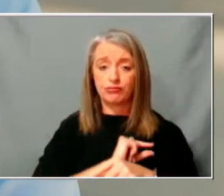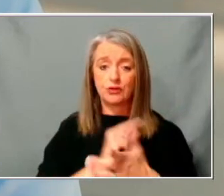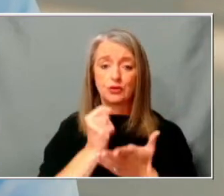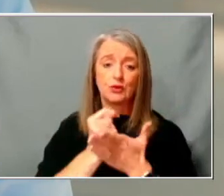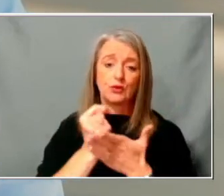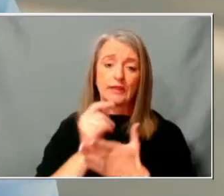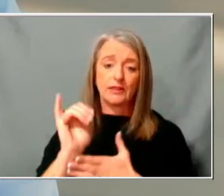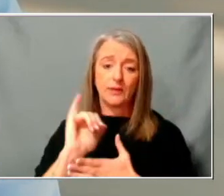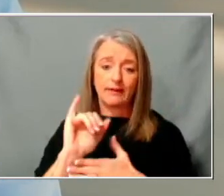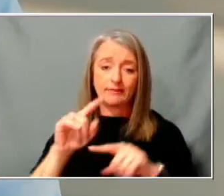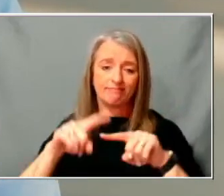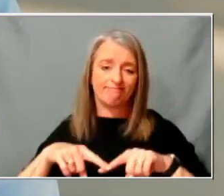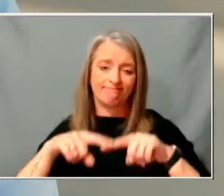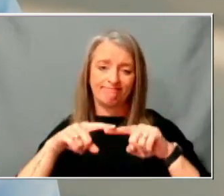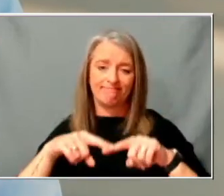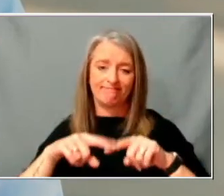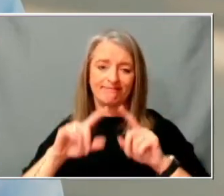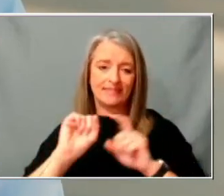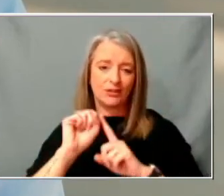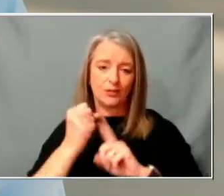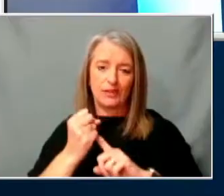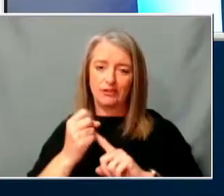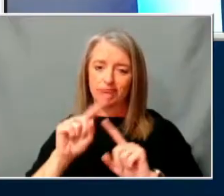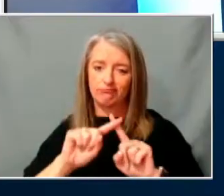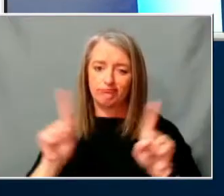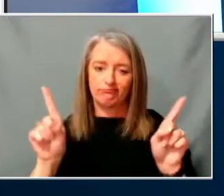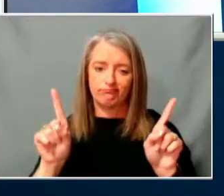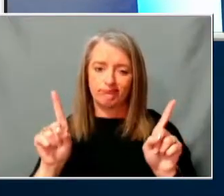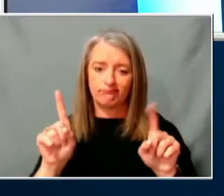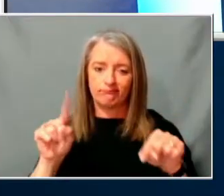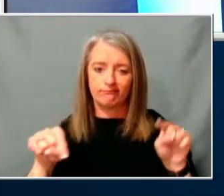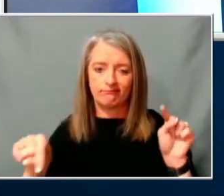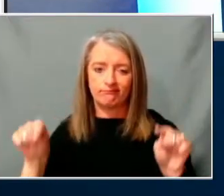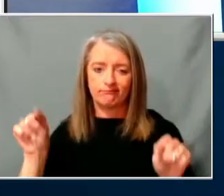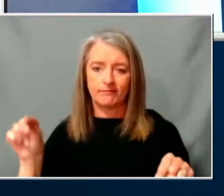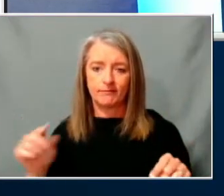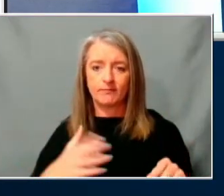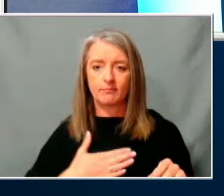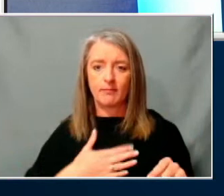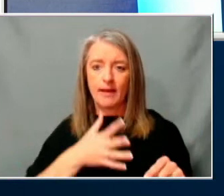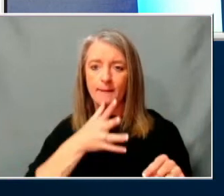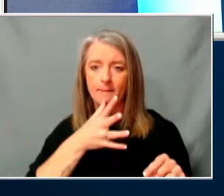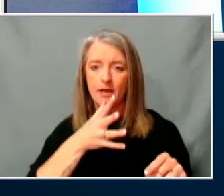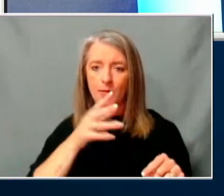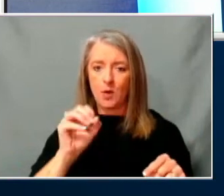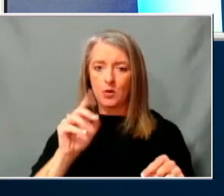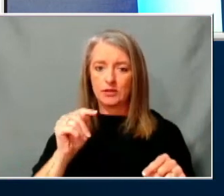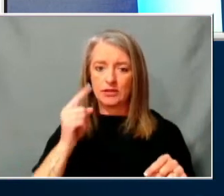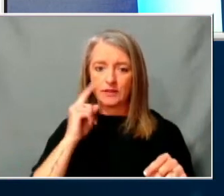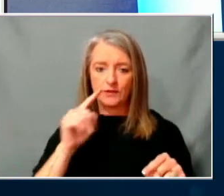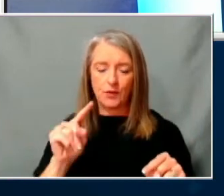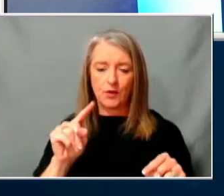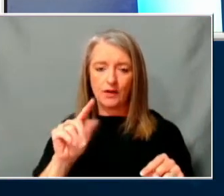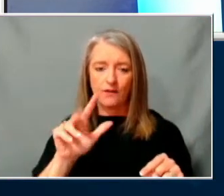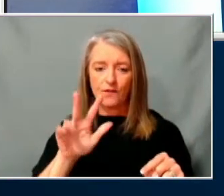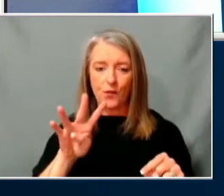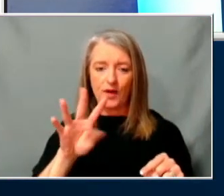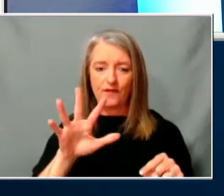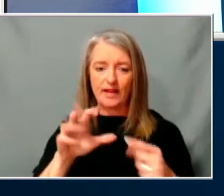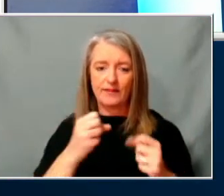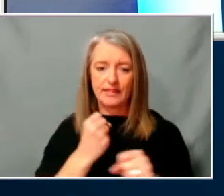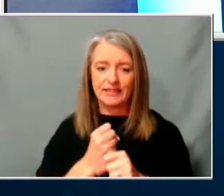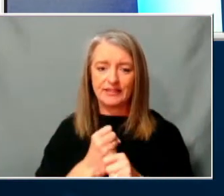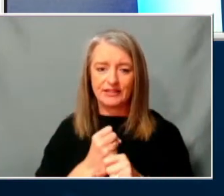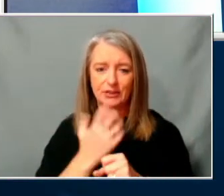So it's kind of a case-by-case basis. My mom was an OT for 45 years, so shout out to the OTs who are watching. I have